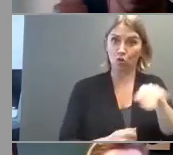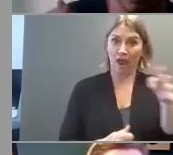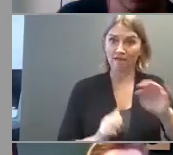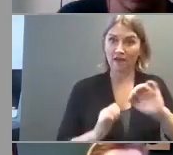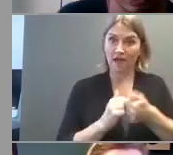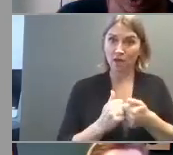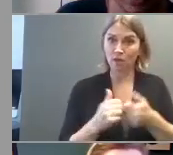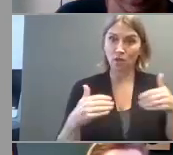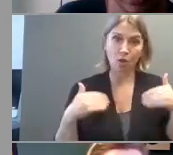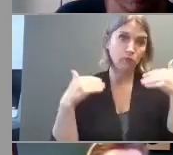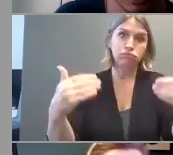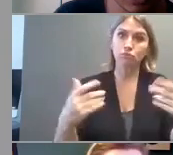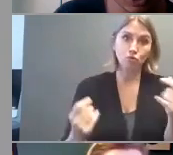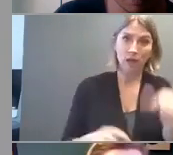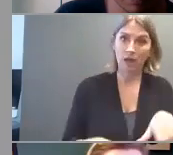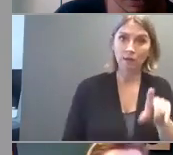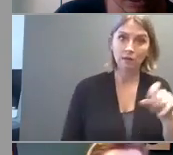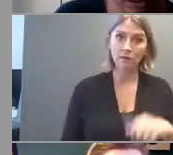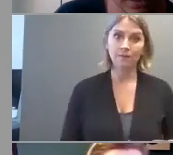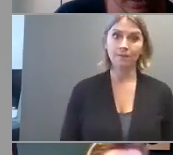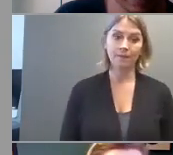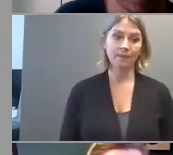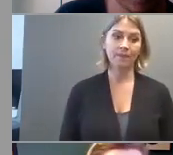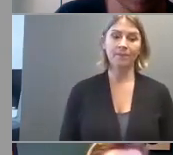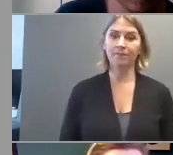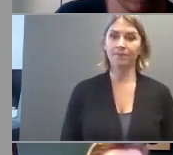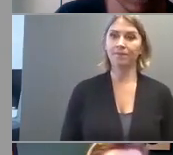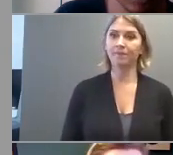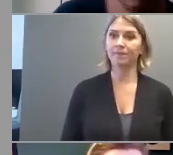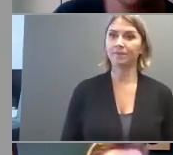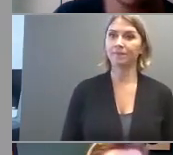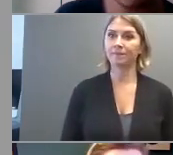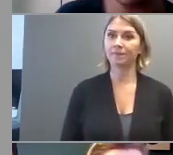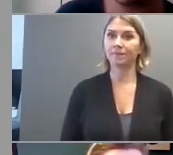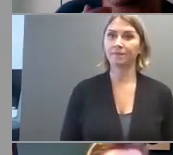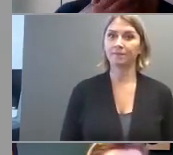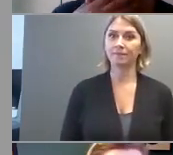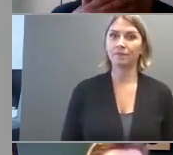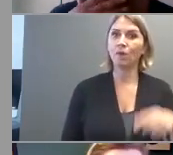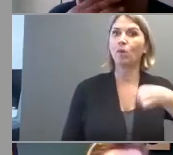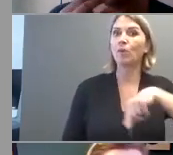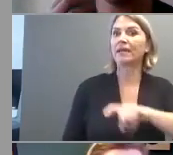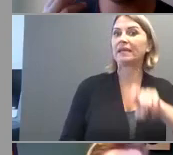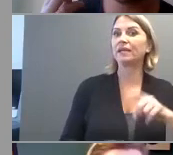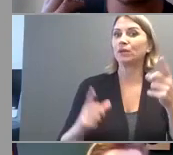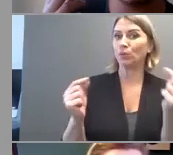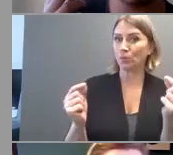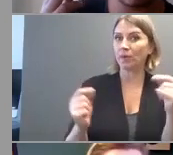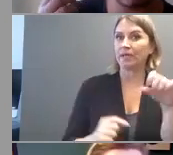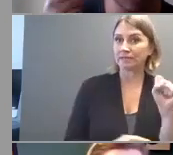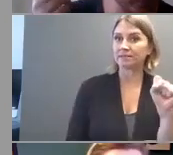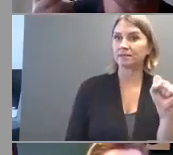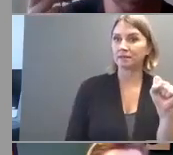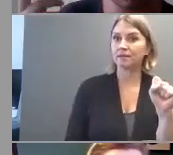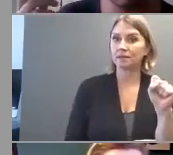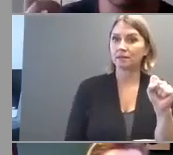doing that? So let's see. What we need to do essentially is,